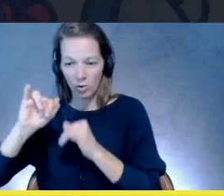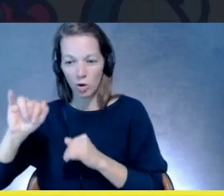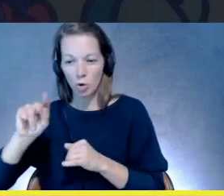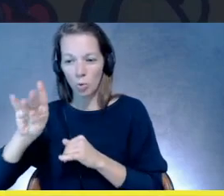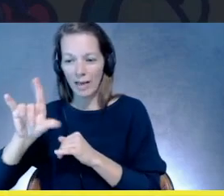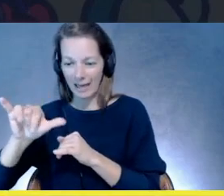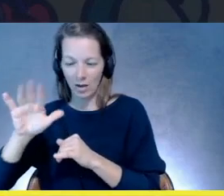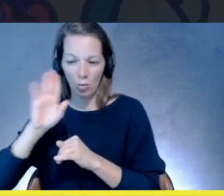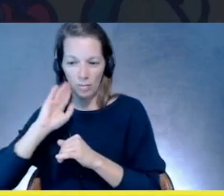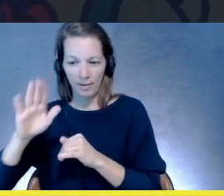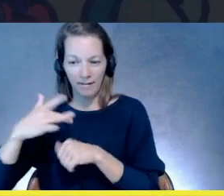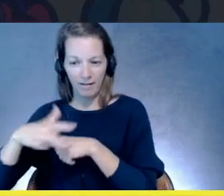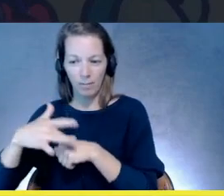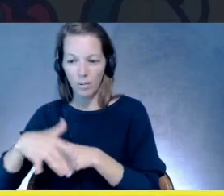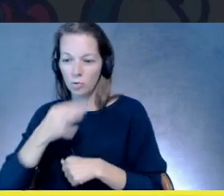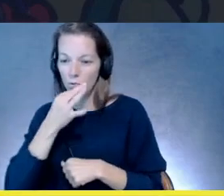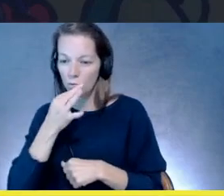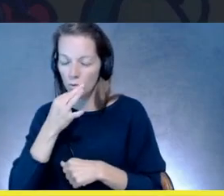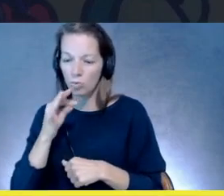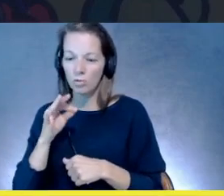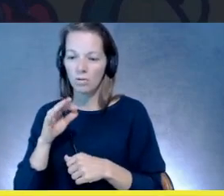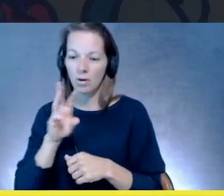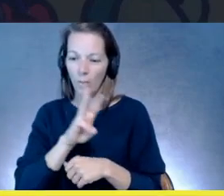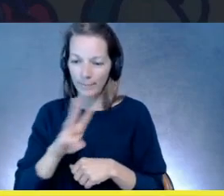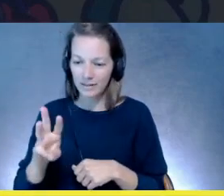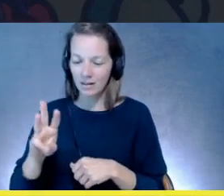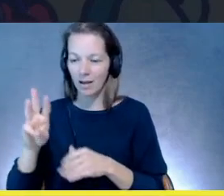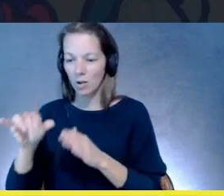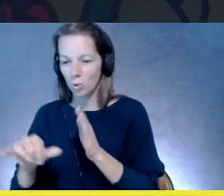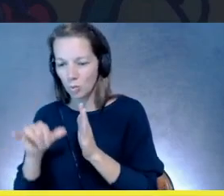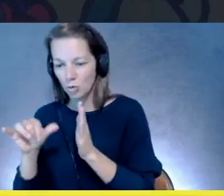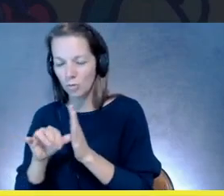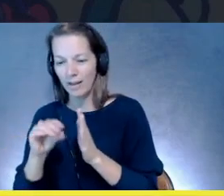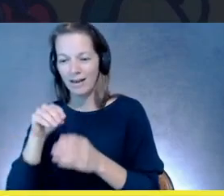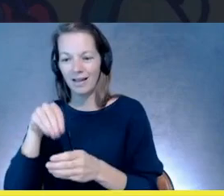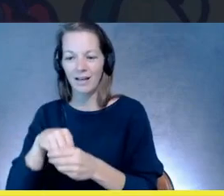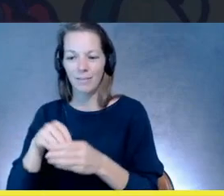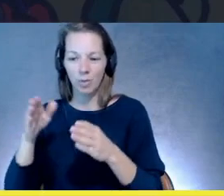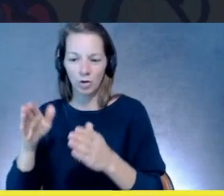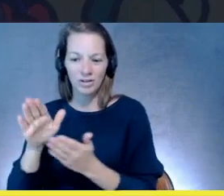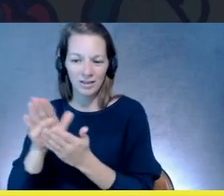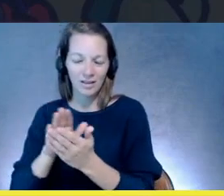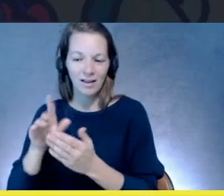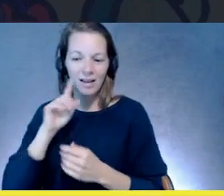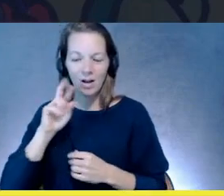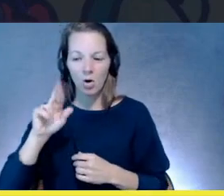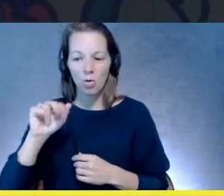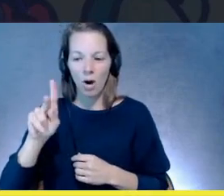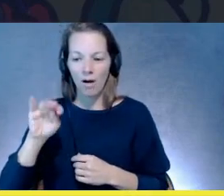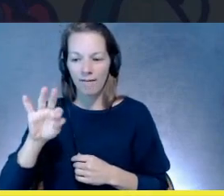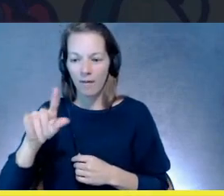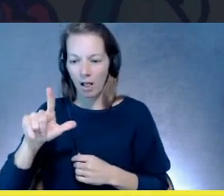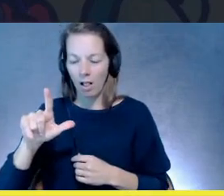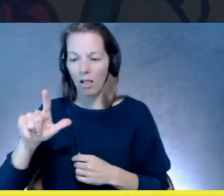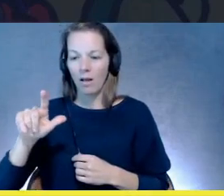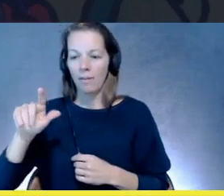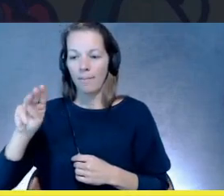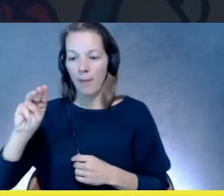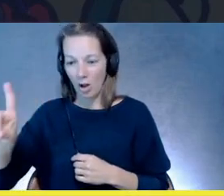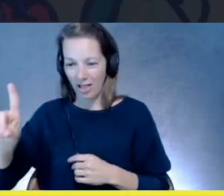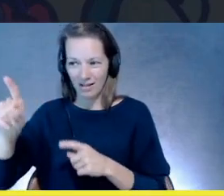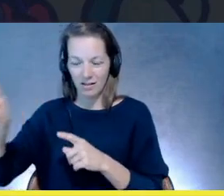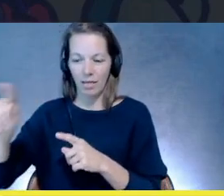and our YouTube page. An in-person event at Main Street Connect in Rockville, Maryland on Thursday evening.